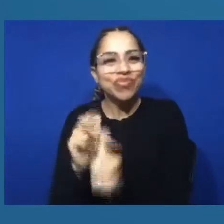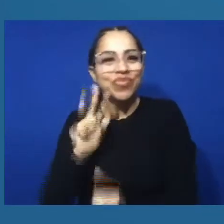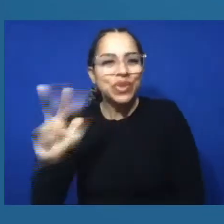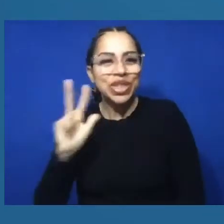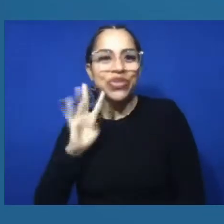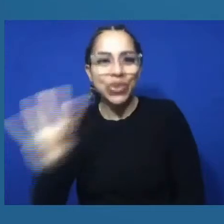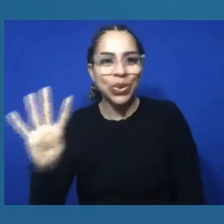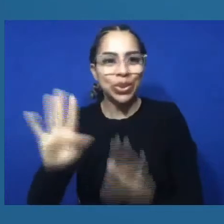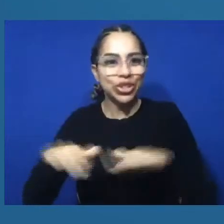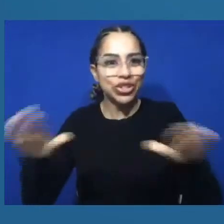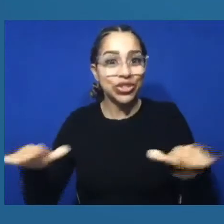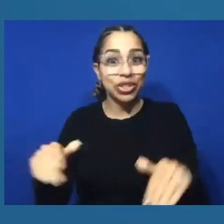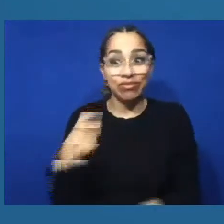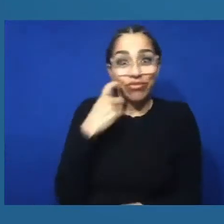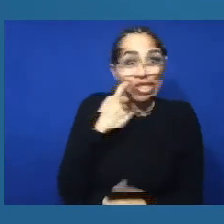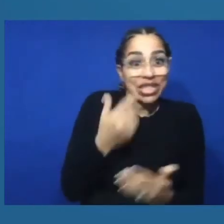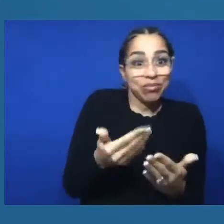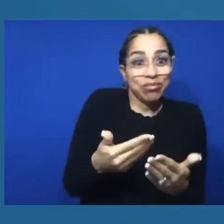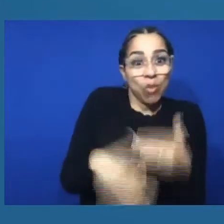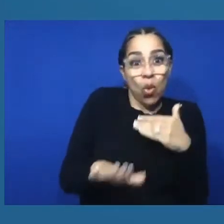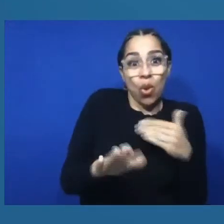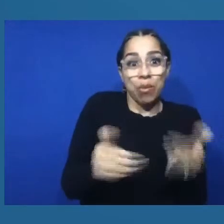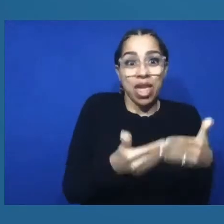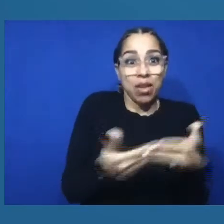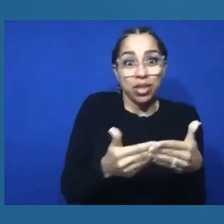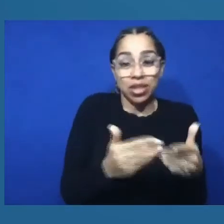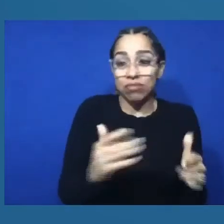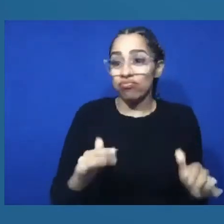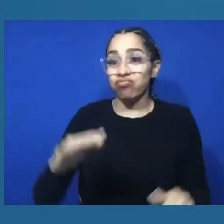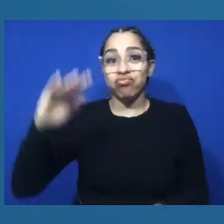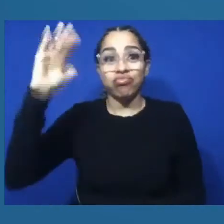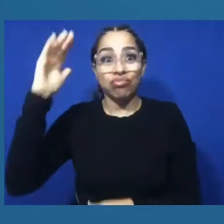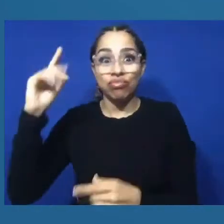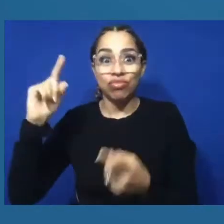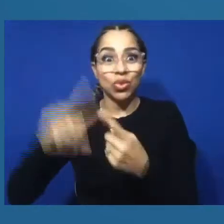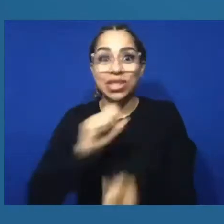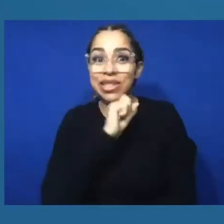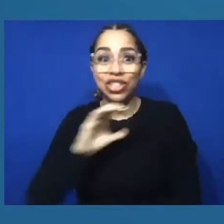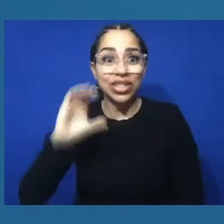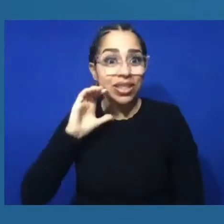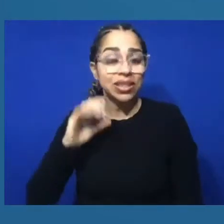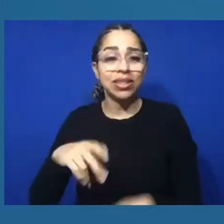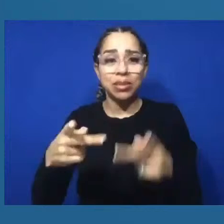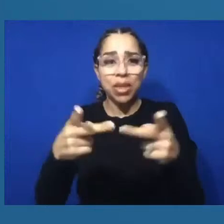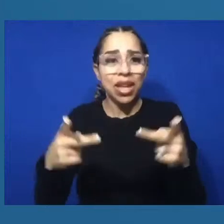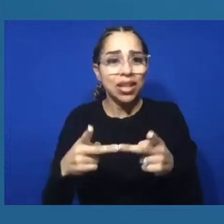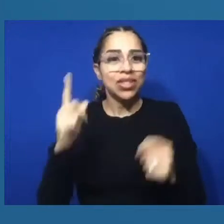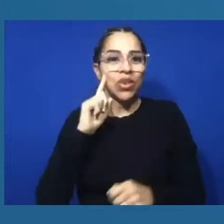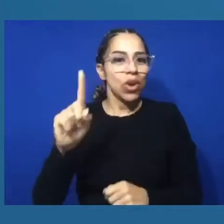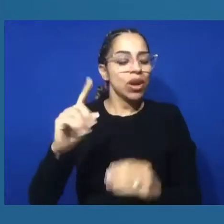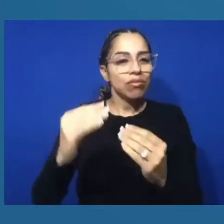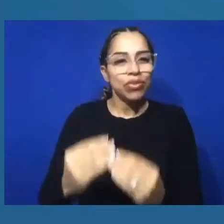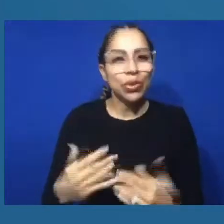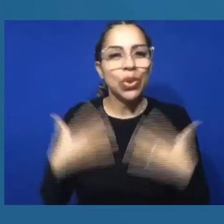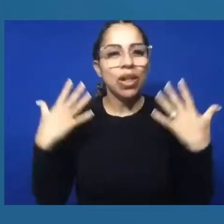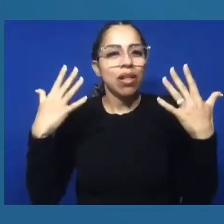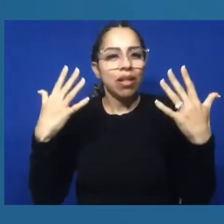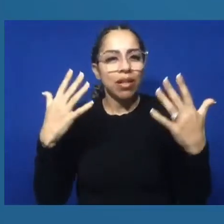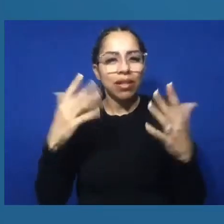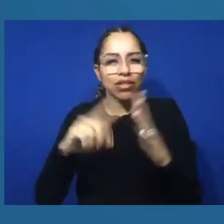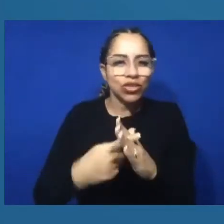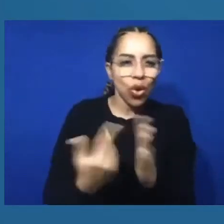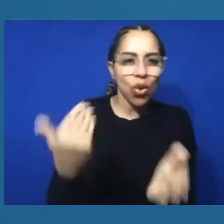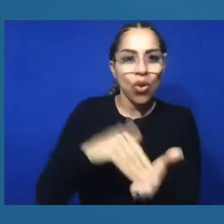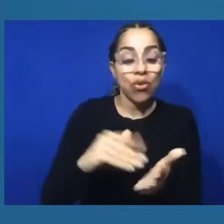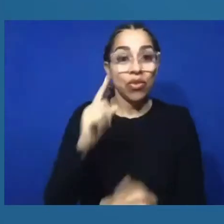all the way up to seniors. And this is a place of renewal and rebirth for so many whose life circumstances have been tough. So these